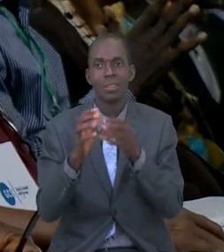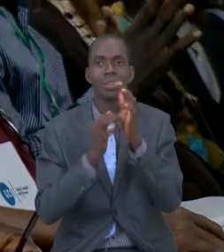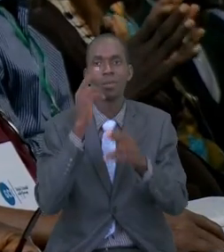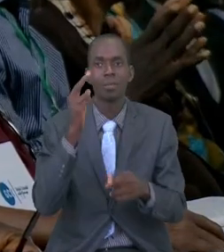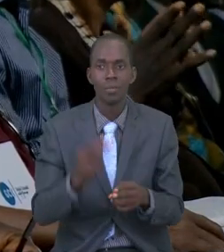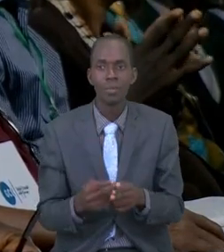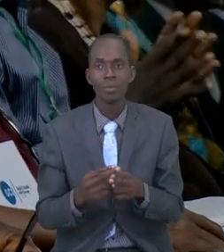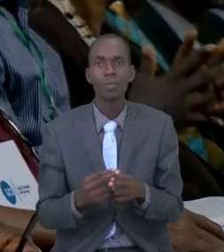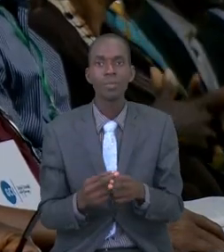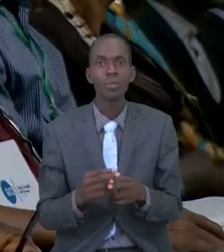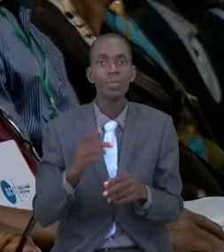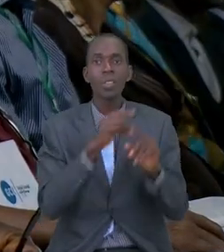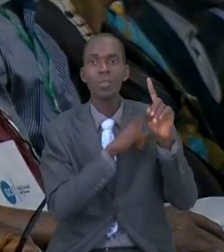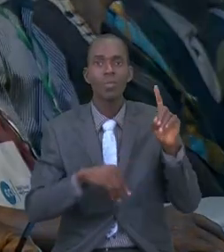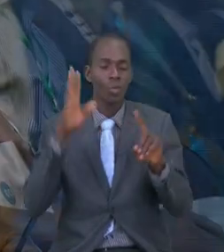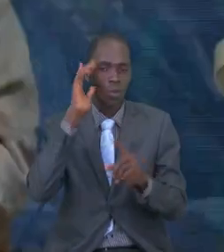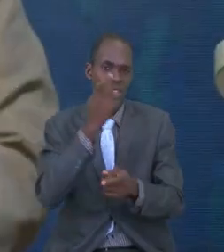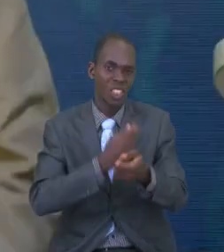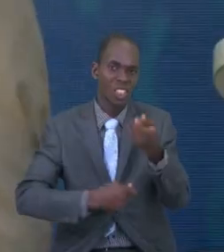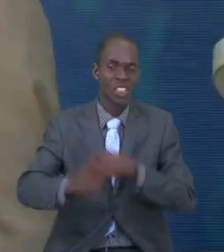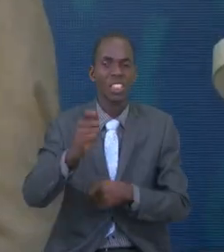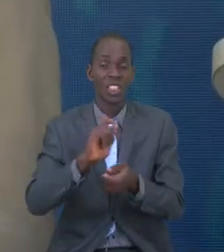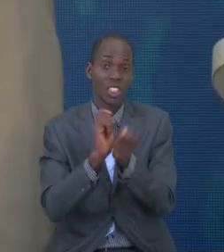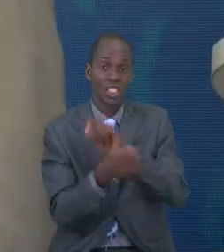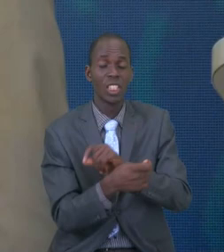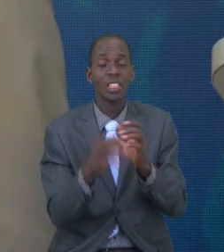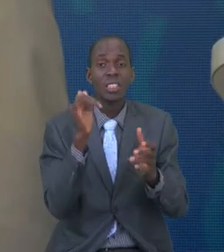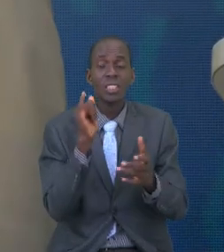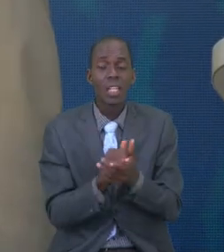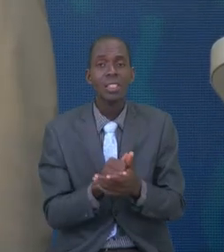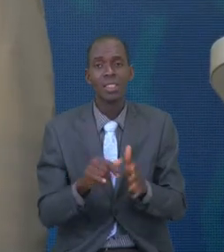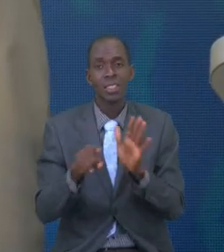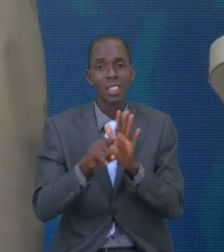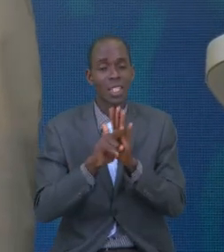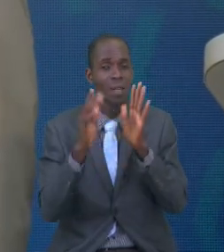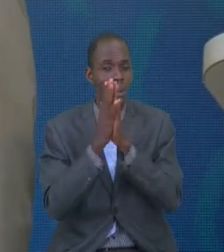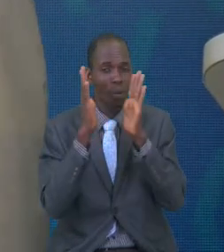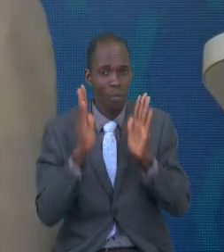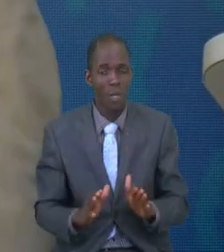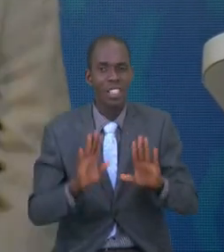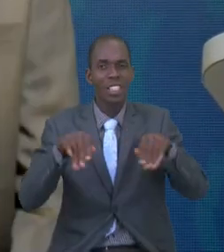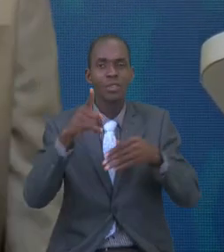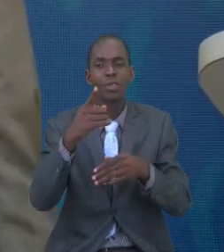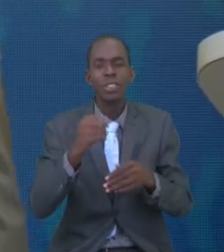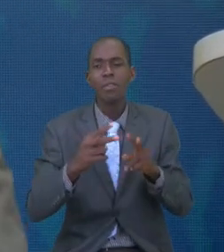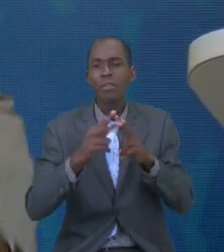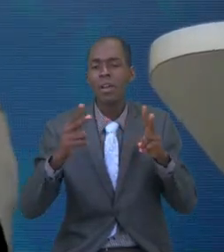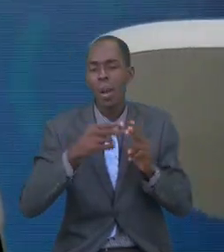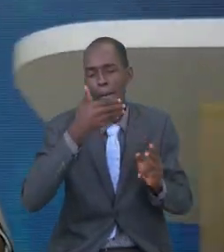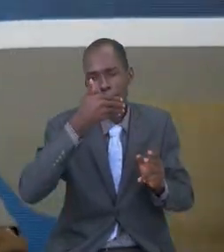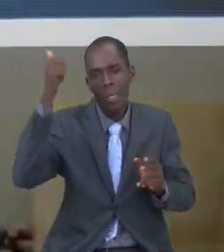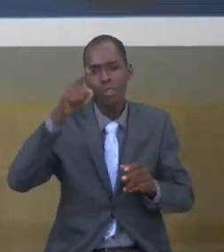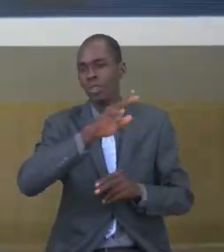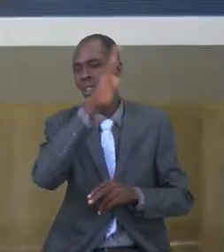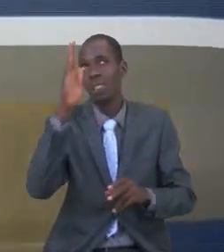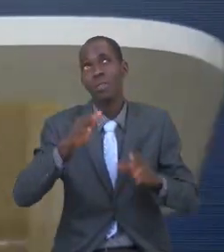will reverse that negative prayer, and then something, the very best that you never expected in